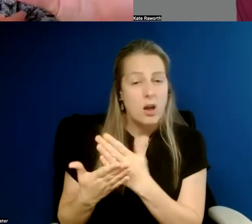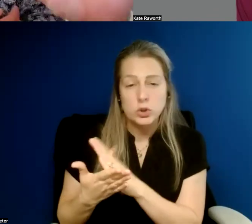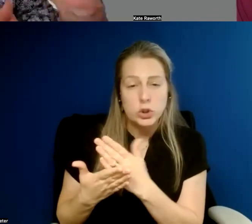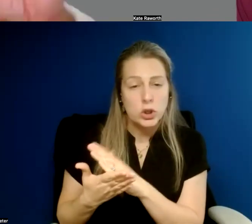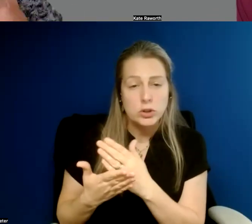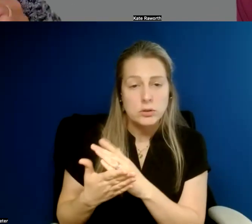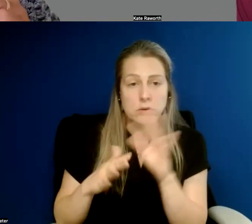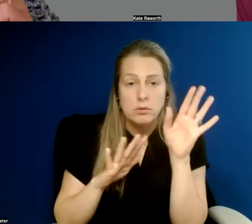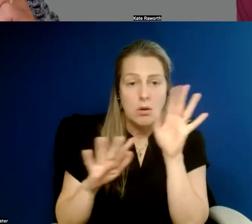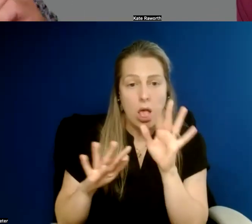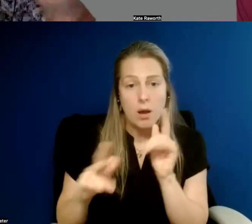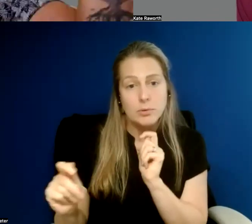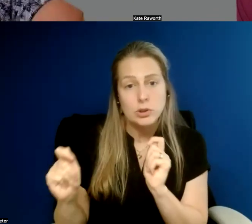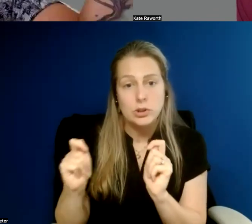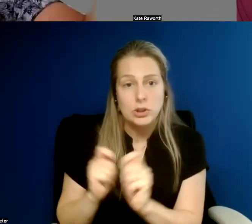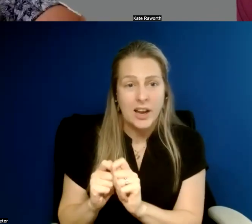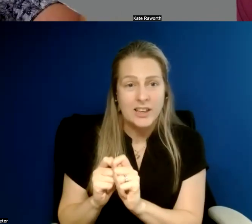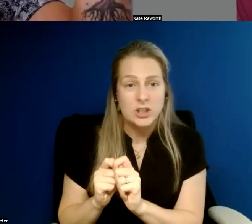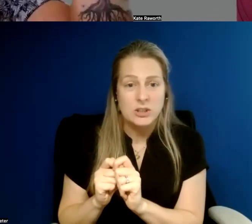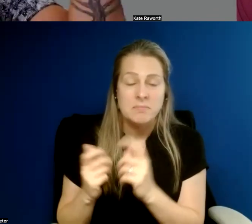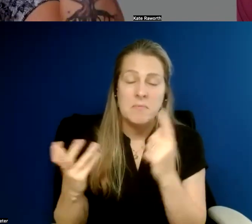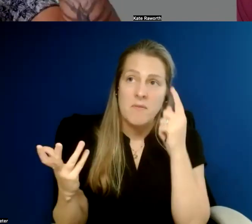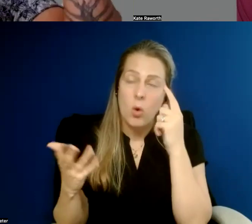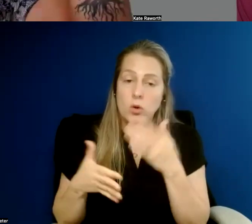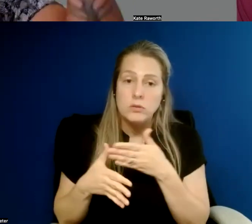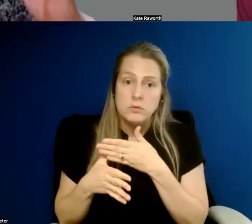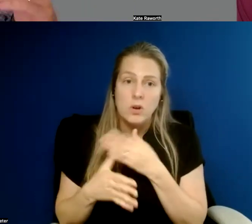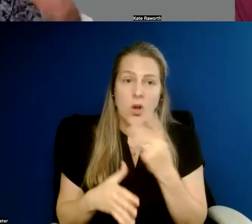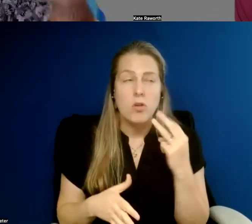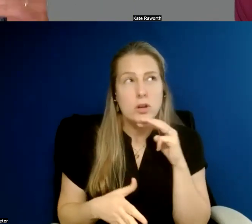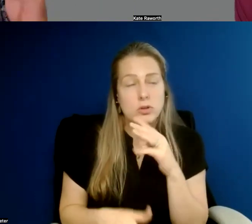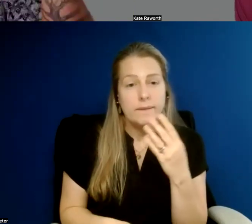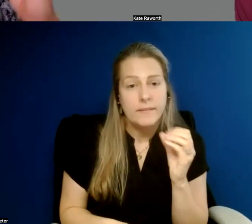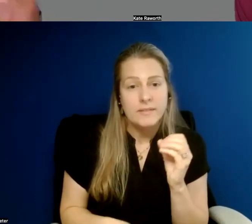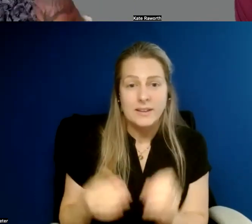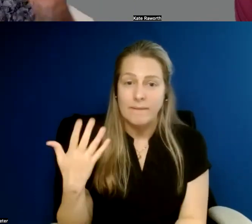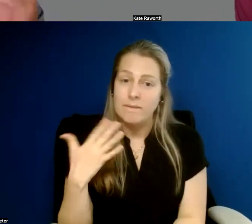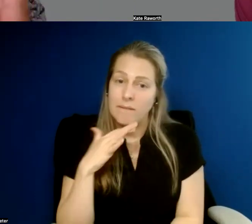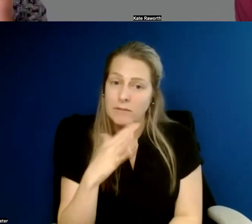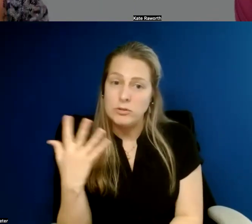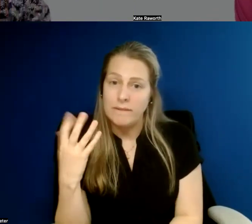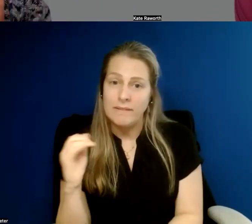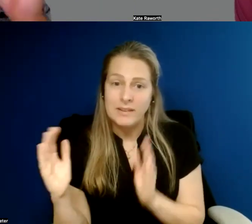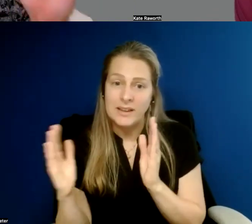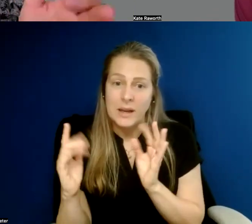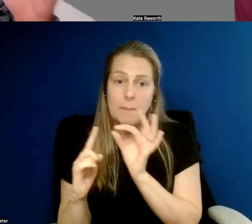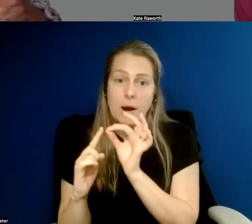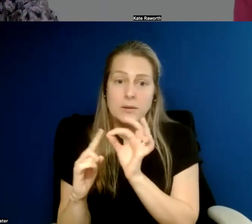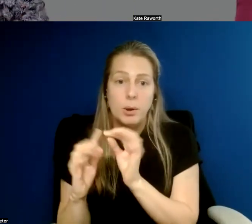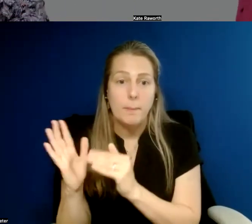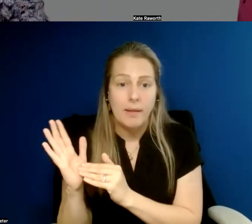was between 350 and 550 parts per million is the range of uncertainty. Whereas